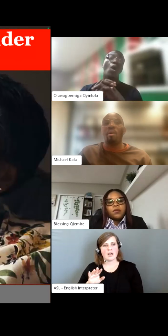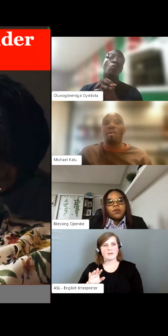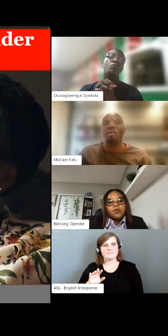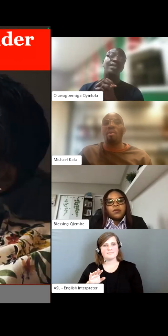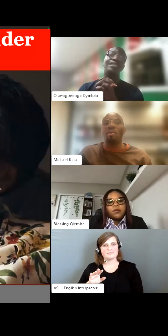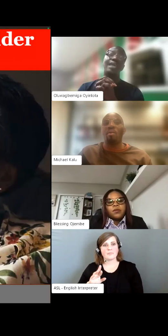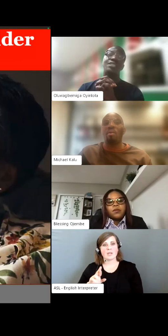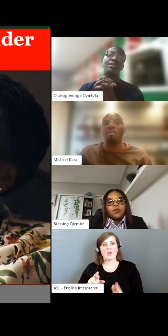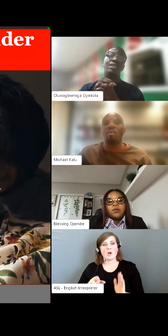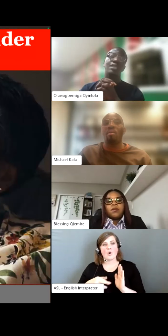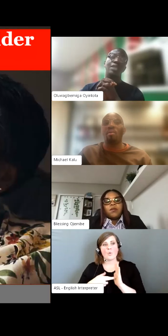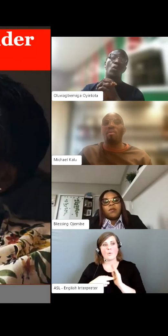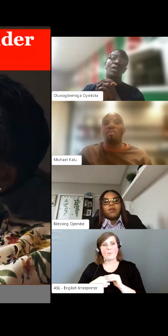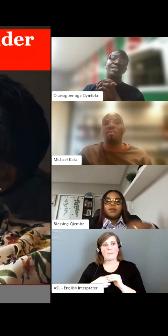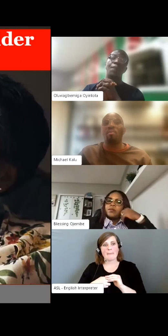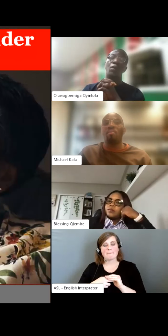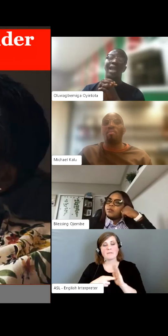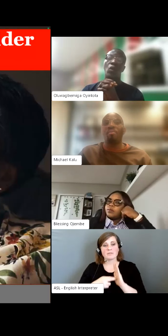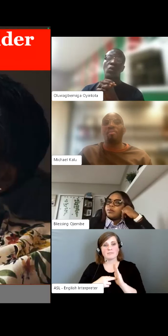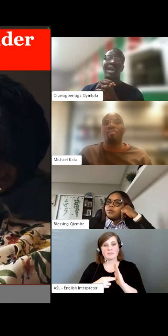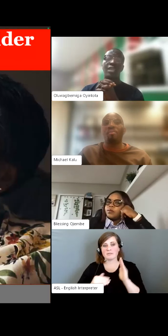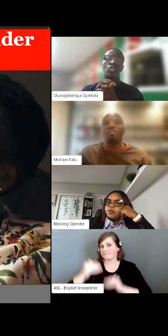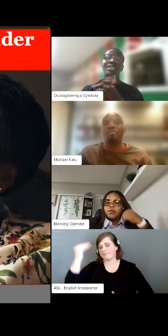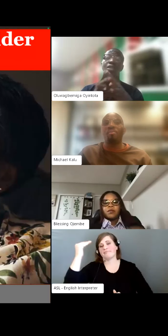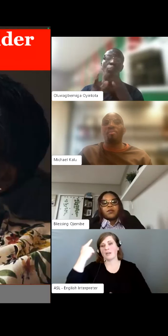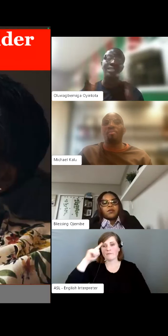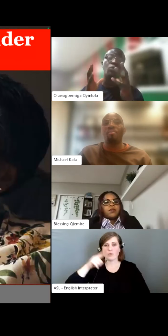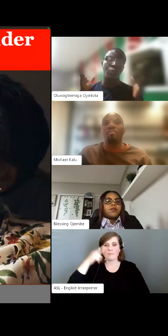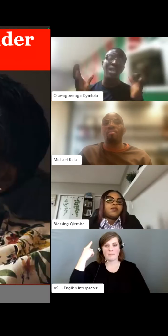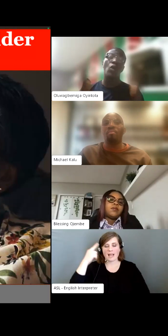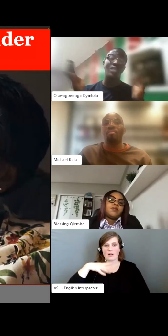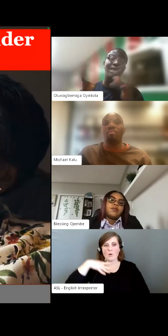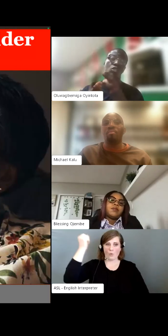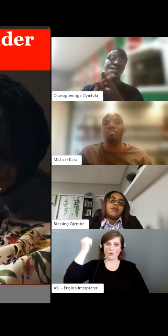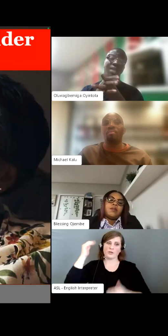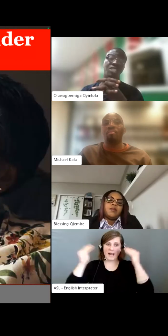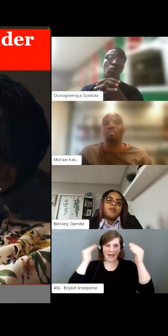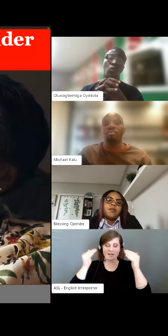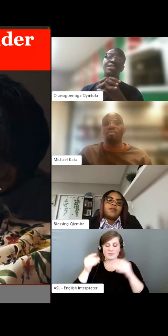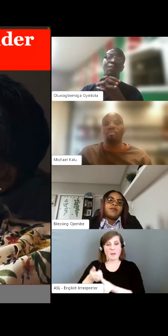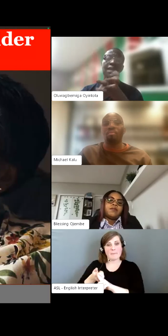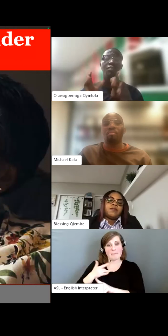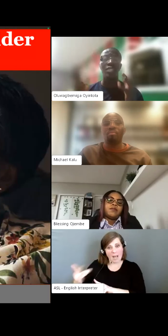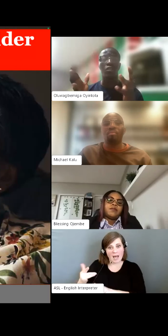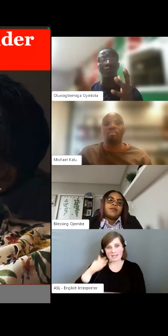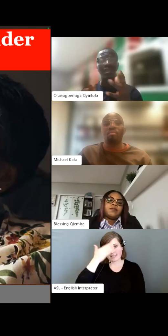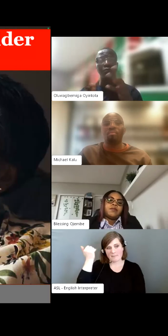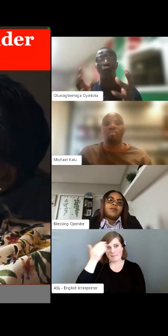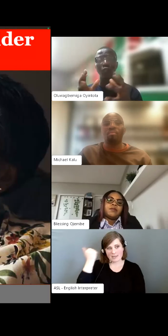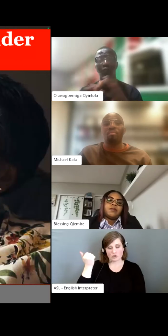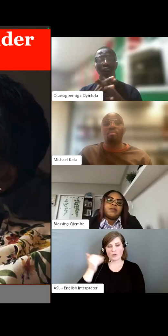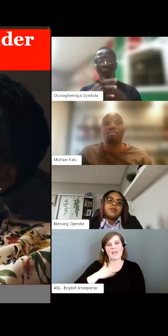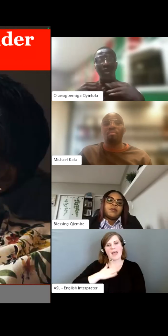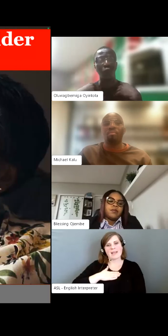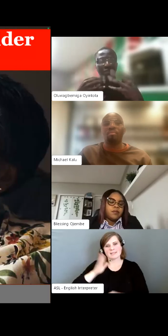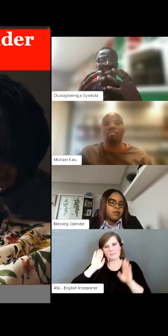Representation of inequality among Black older adults, Black older adults with dementia, which is my major focus